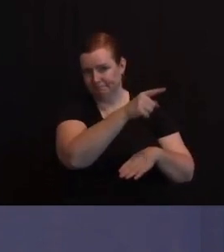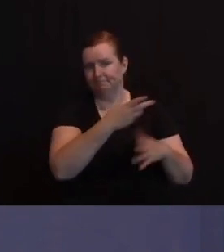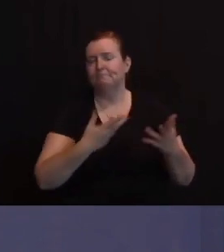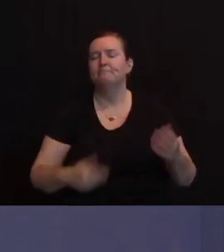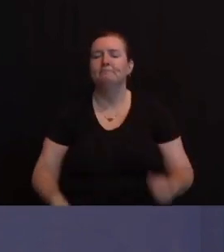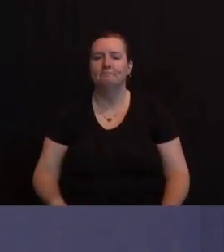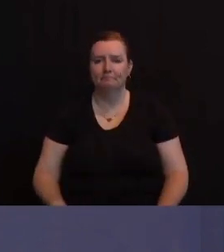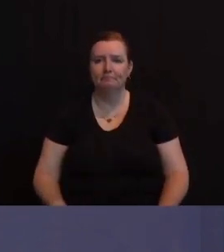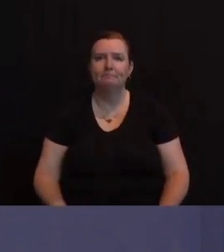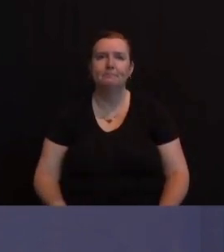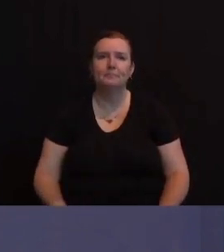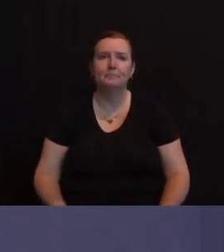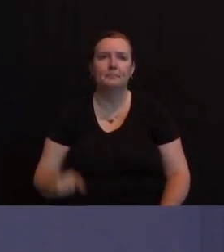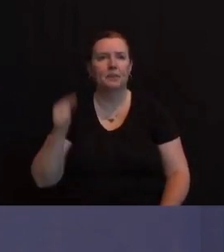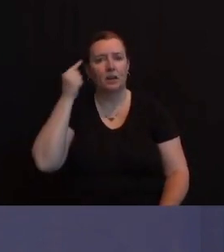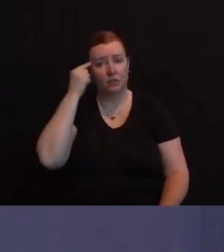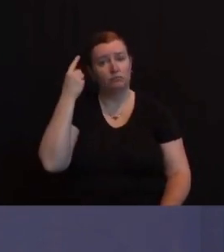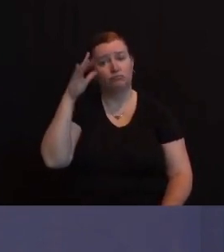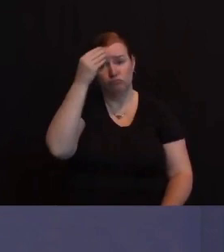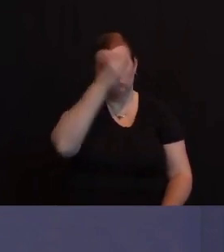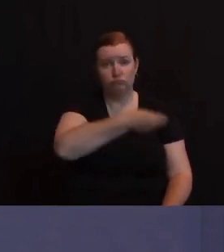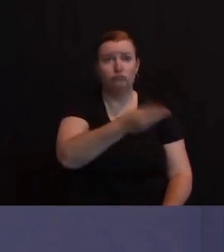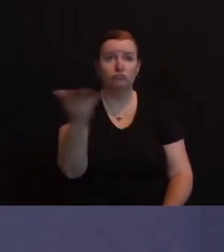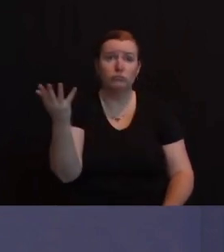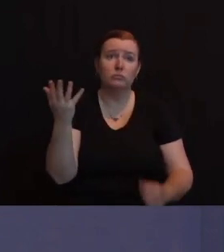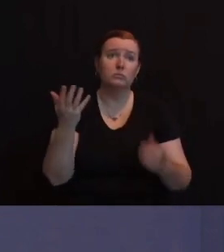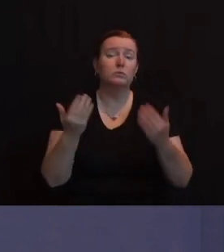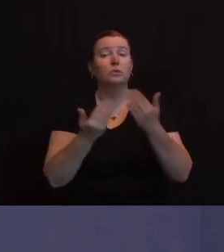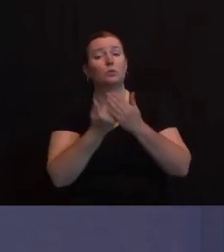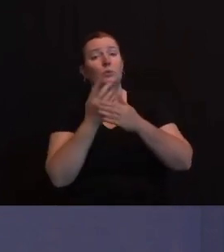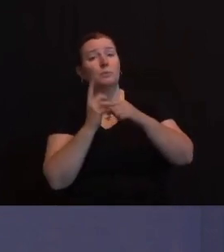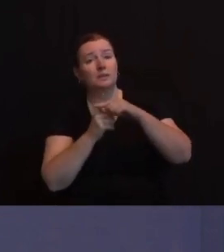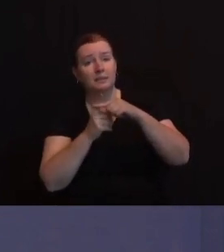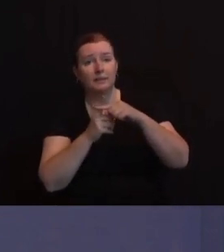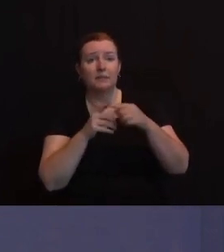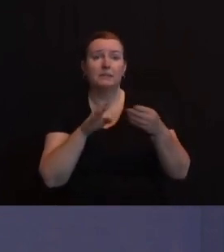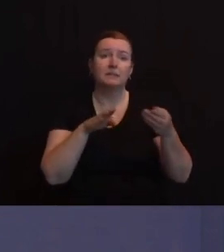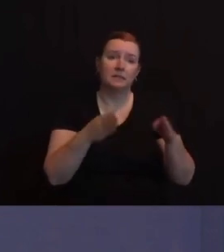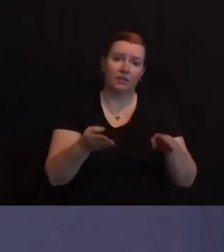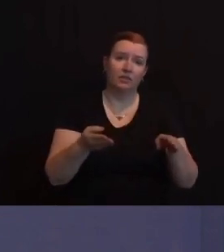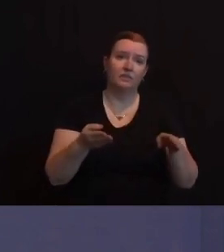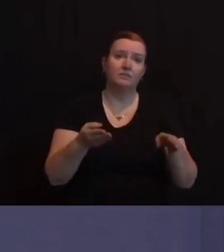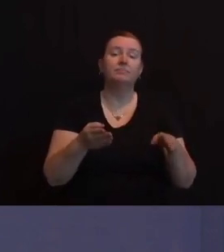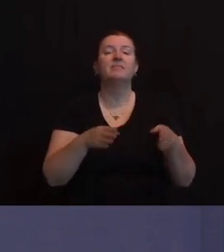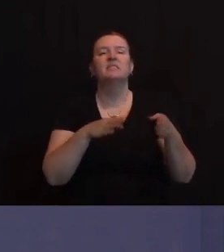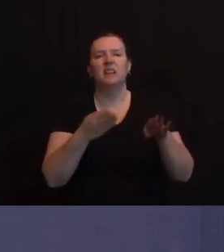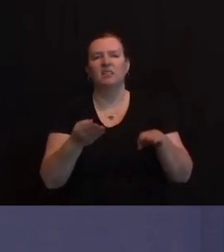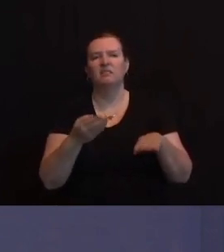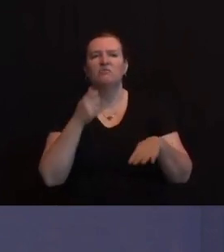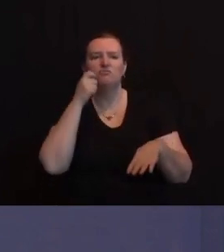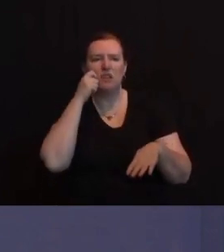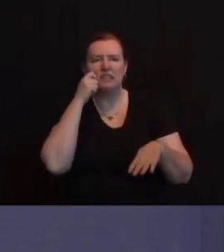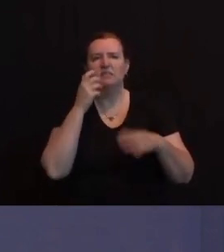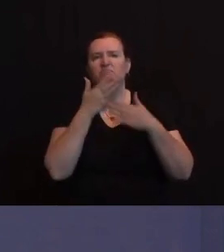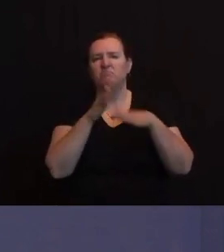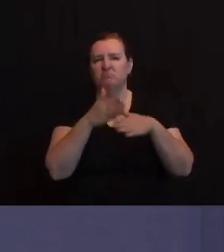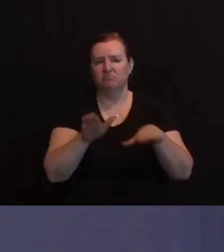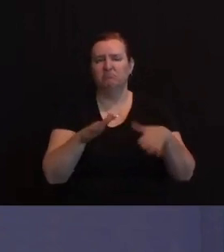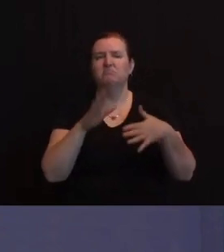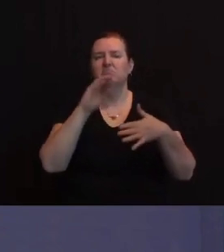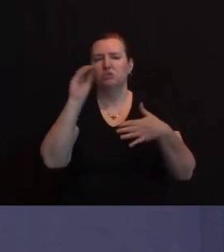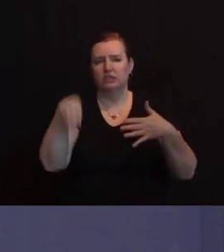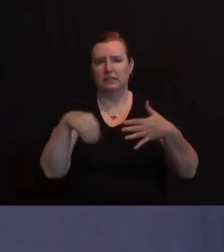The governor reviewed the new cases and deaths reported today. In terms of deaths, the breakdown by race and ethnicity is as